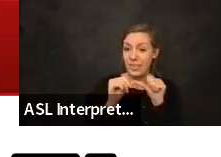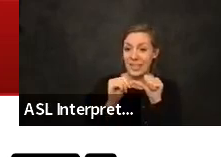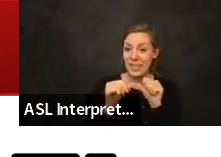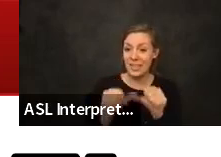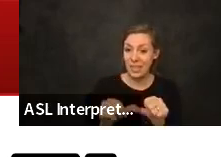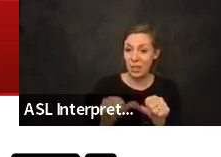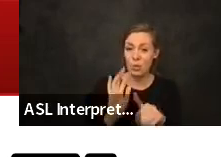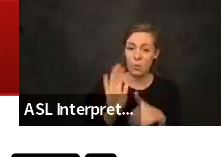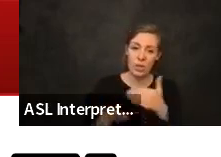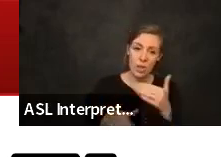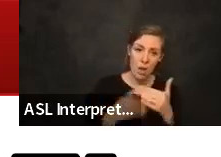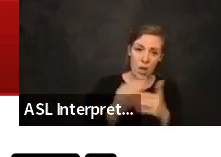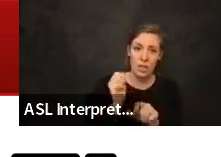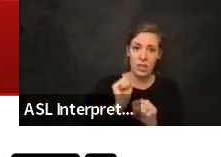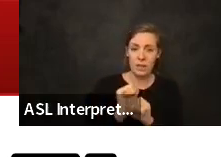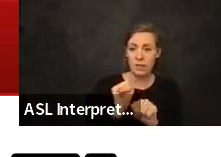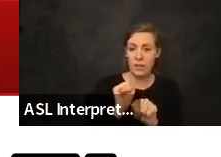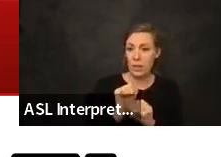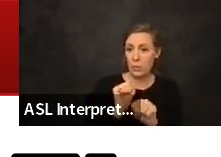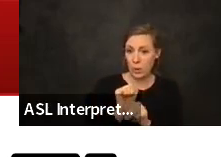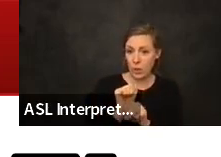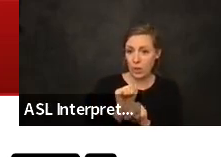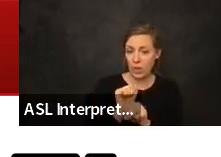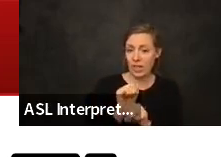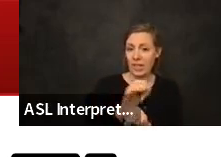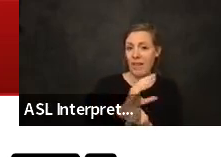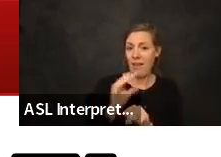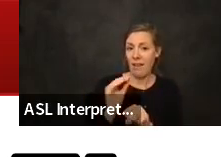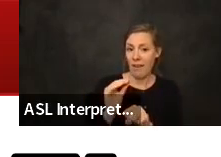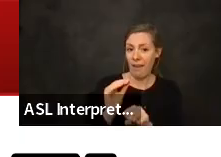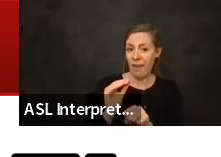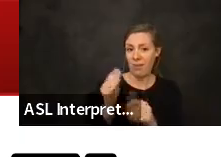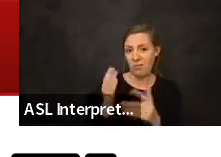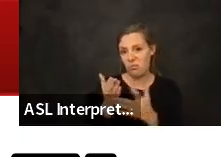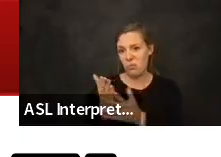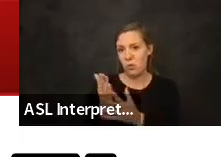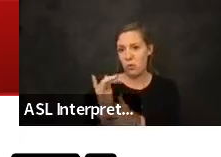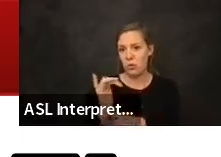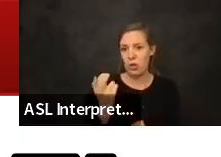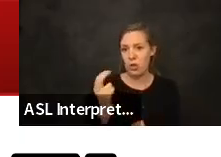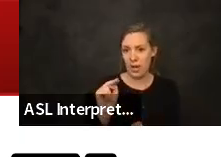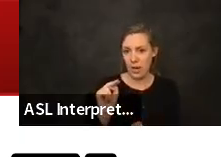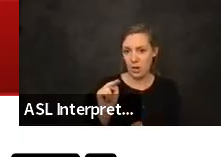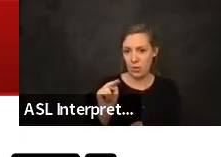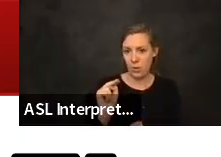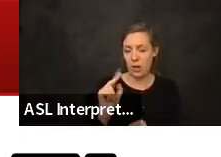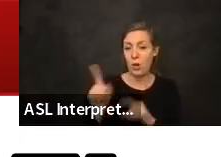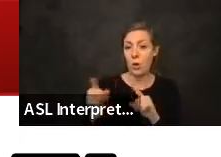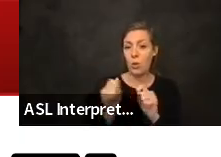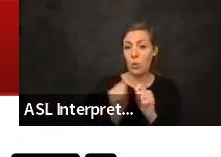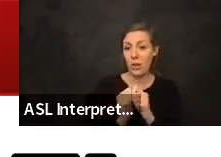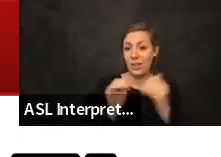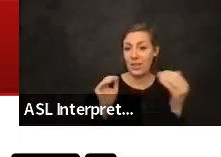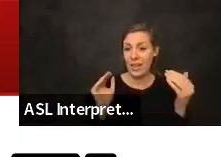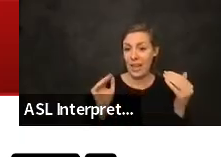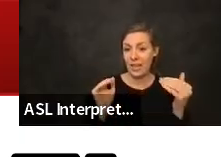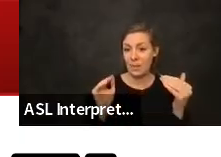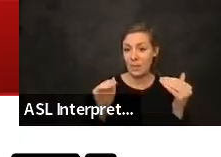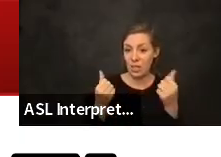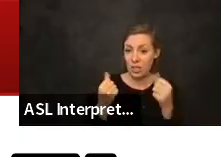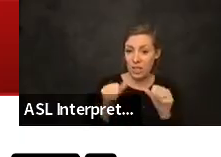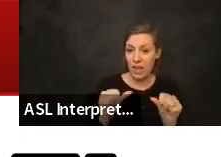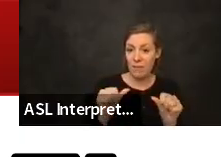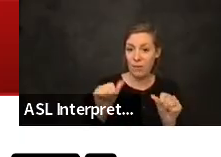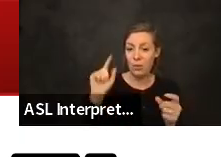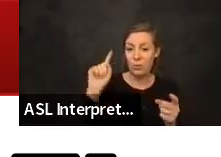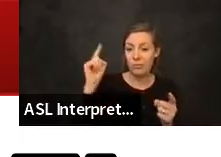efforts and all of these communication platforms, at least through January, with the expectation that these efforts would begin to taper